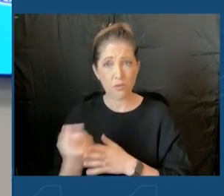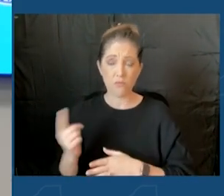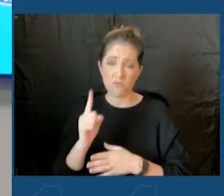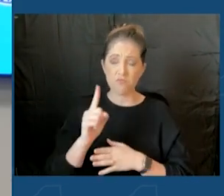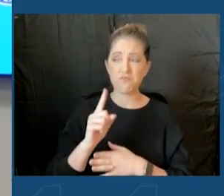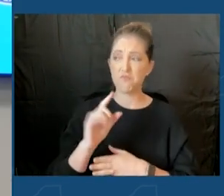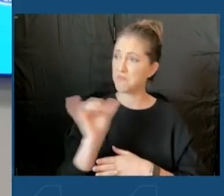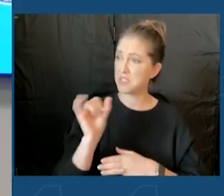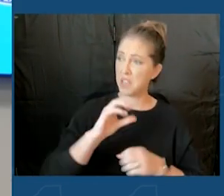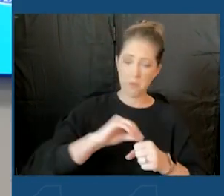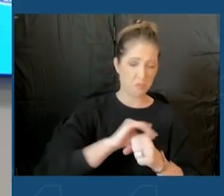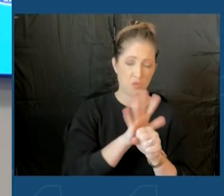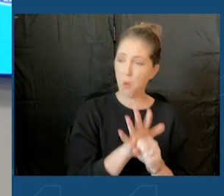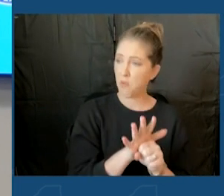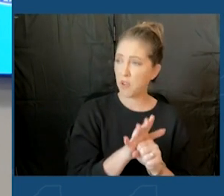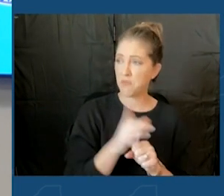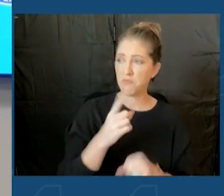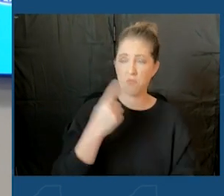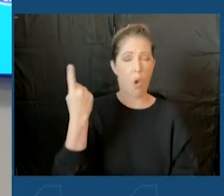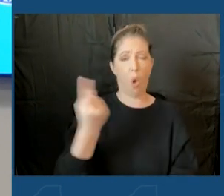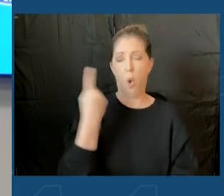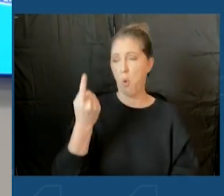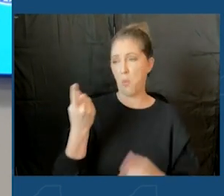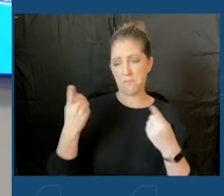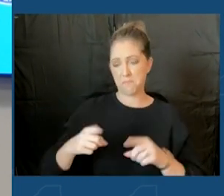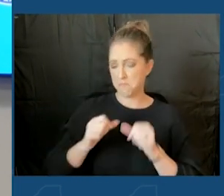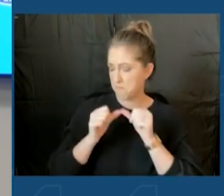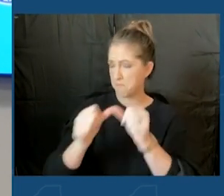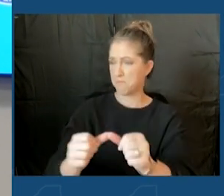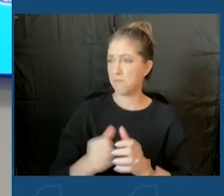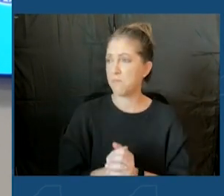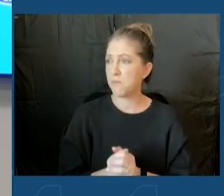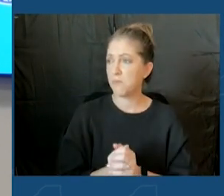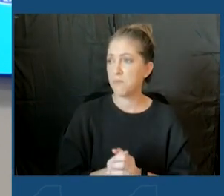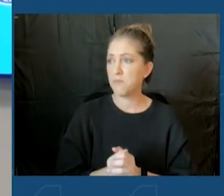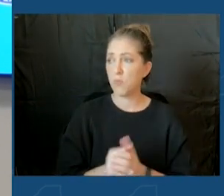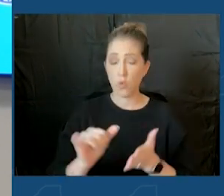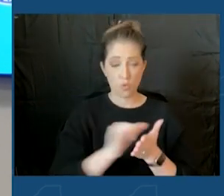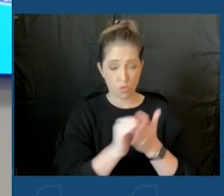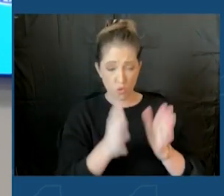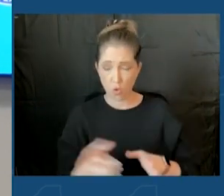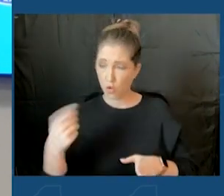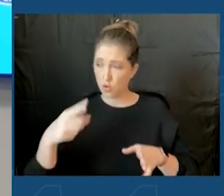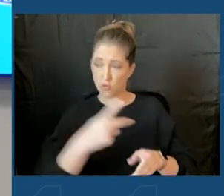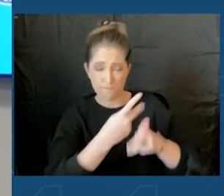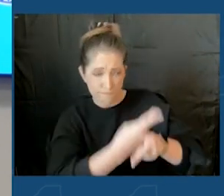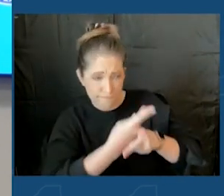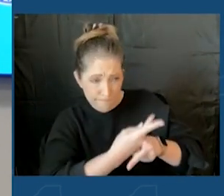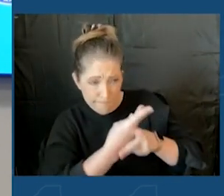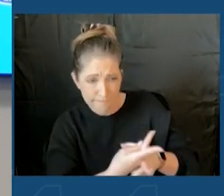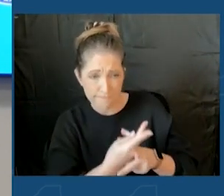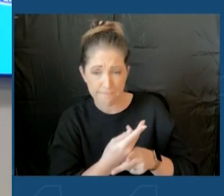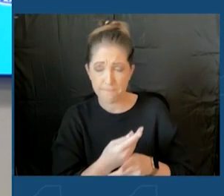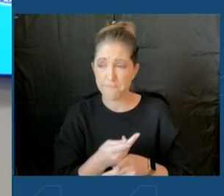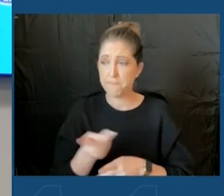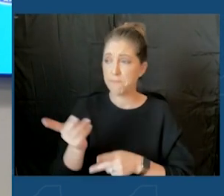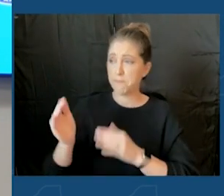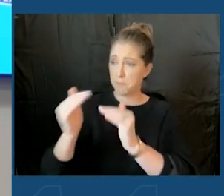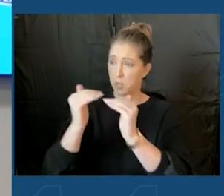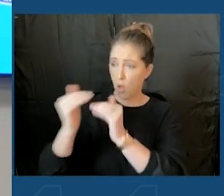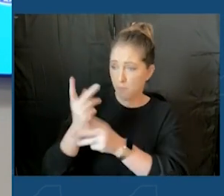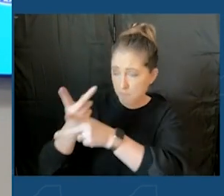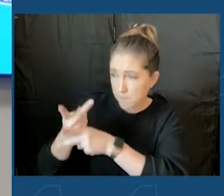as I said, like you always do, to take care of New Yorkers and to take care of each other. Some are